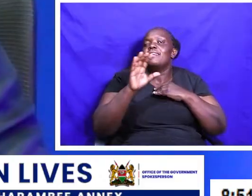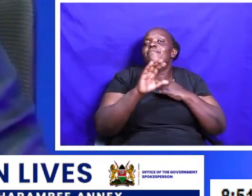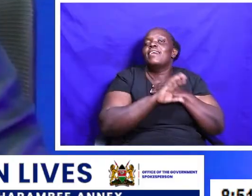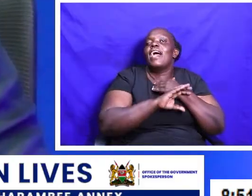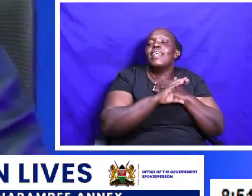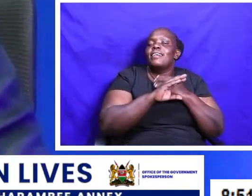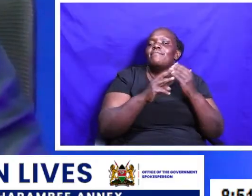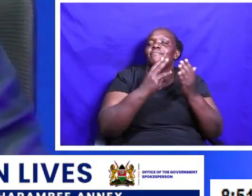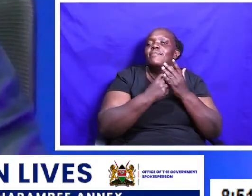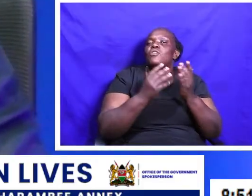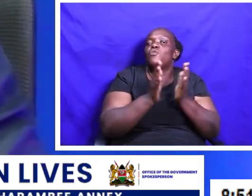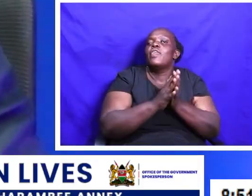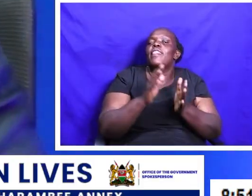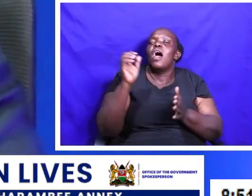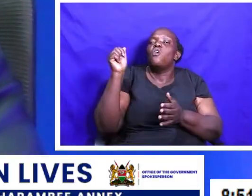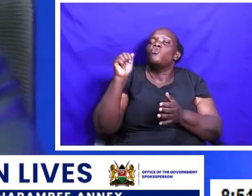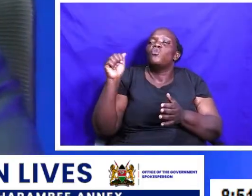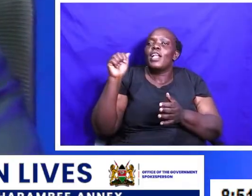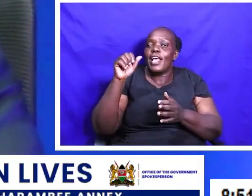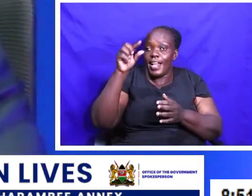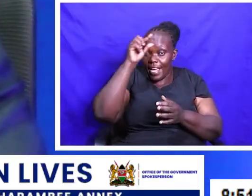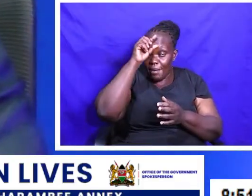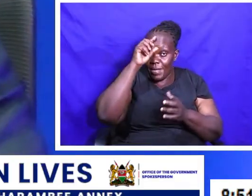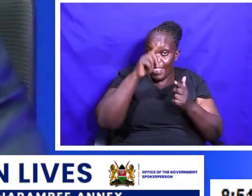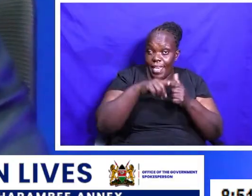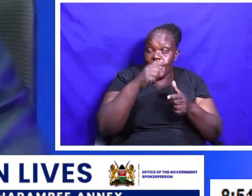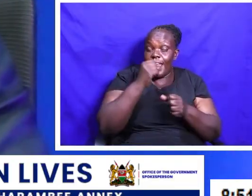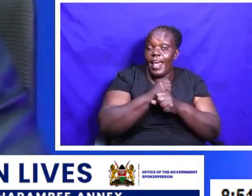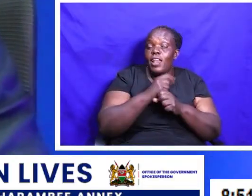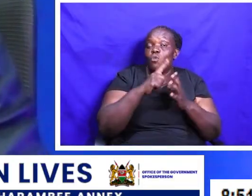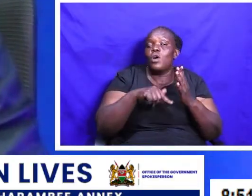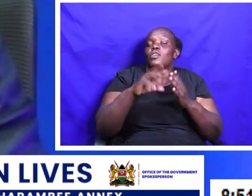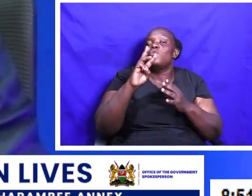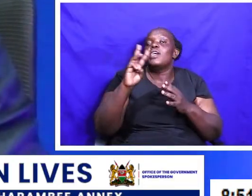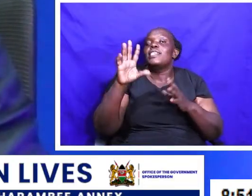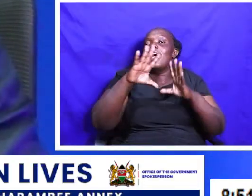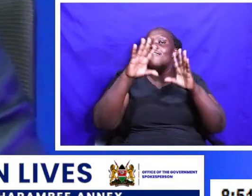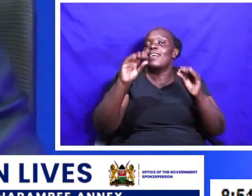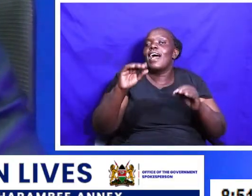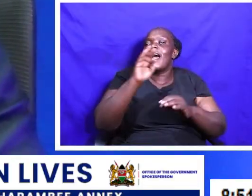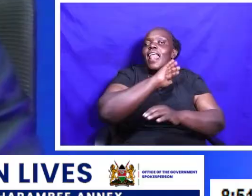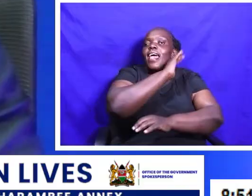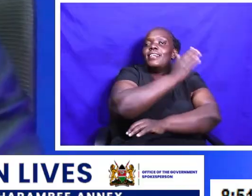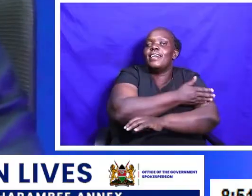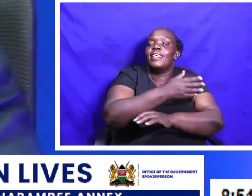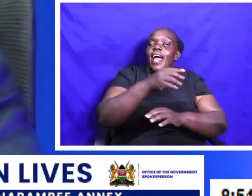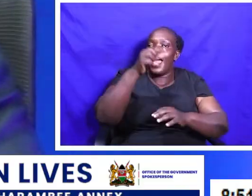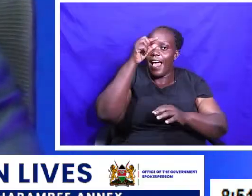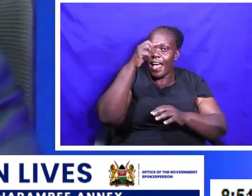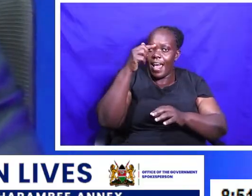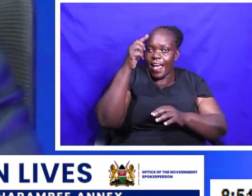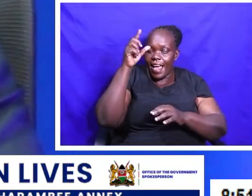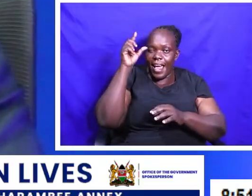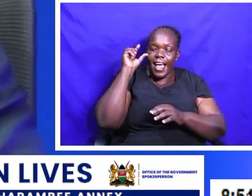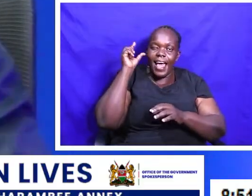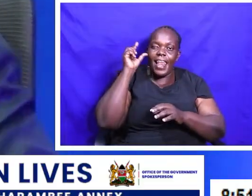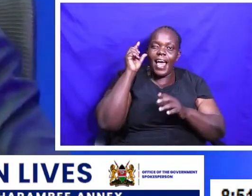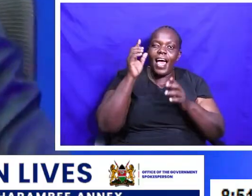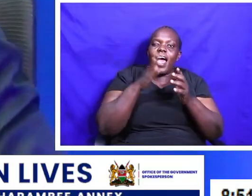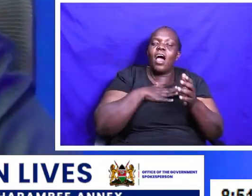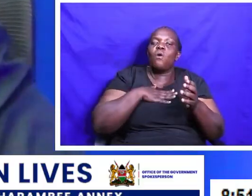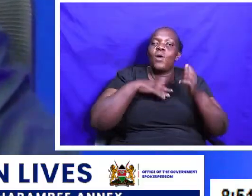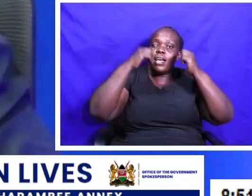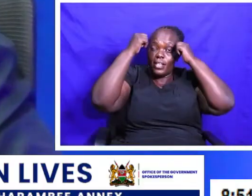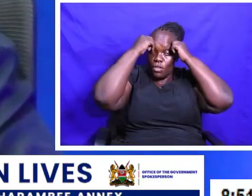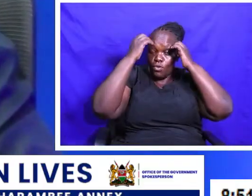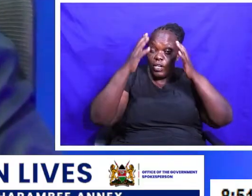countries in partnership with the Australian government. I have also done West Africa, Nigeria, Ghana, and